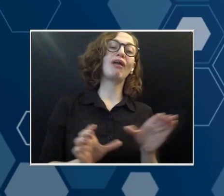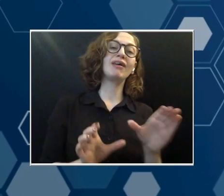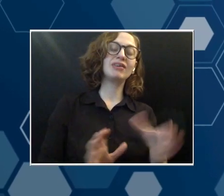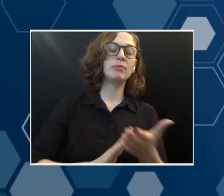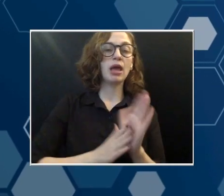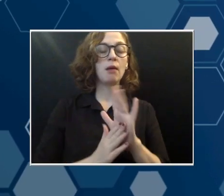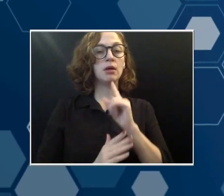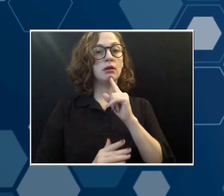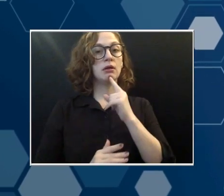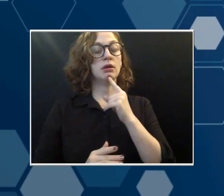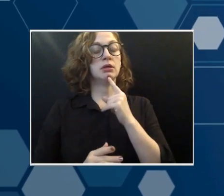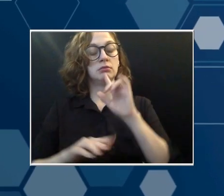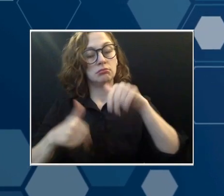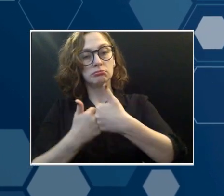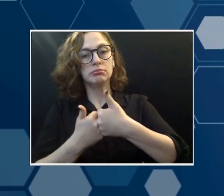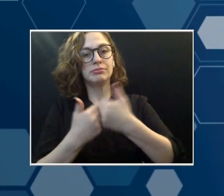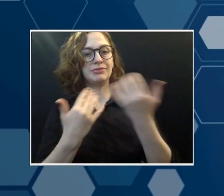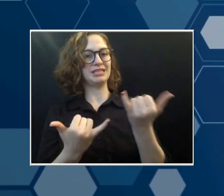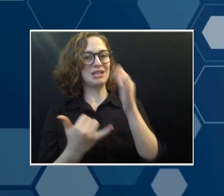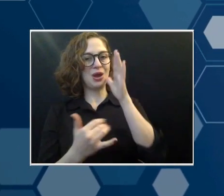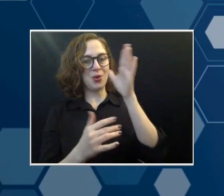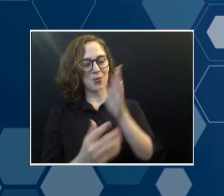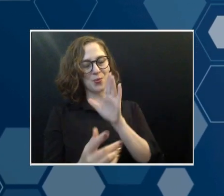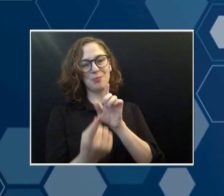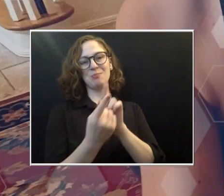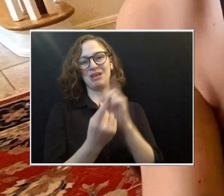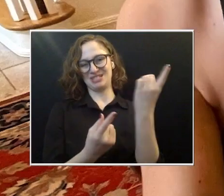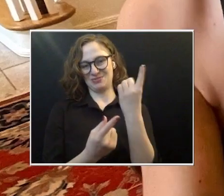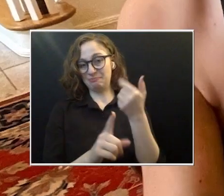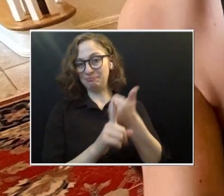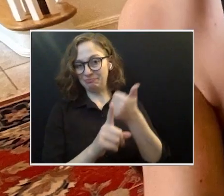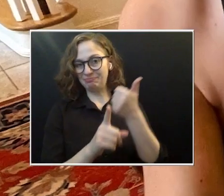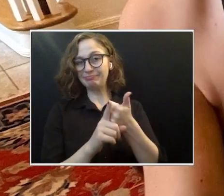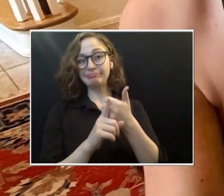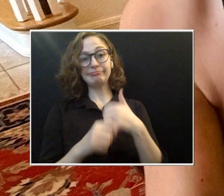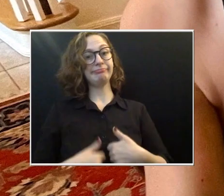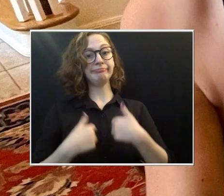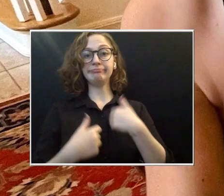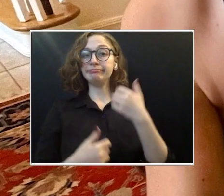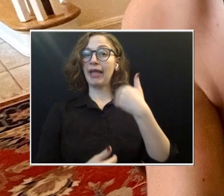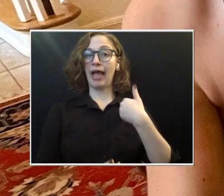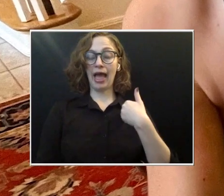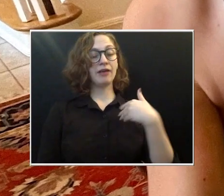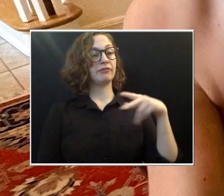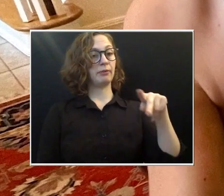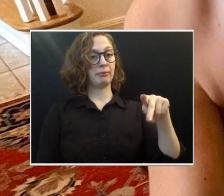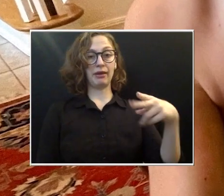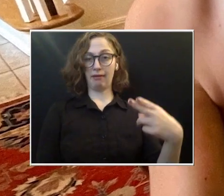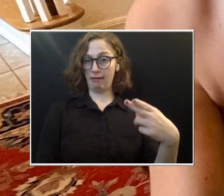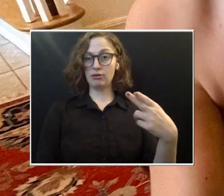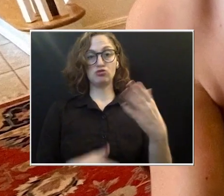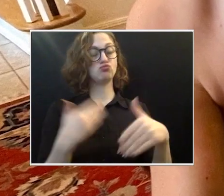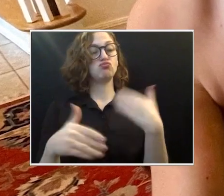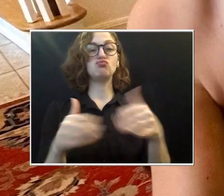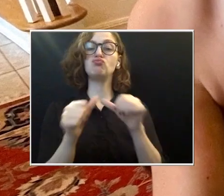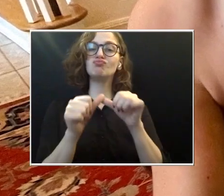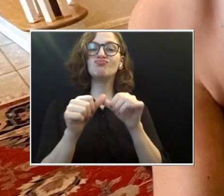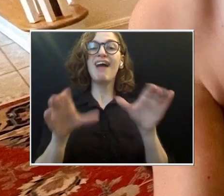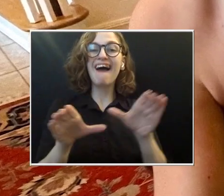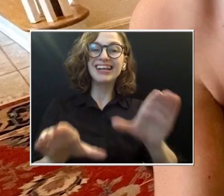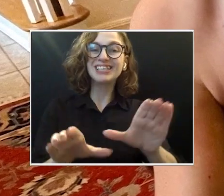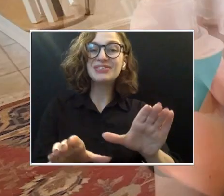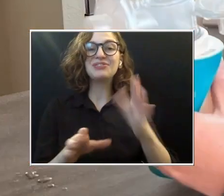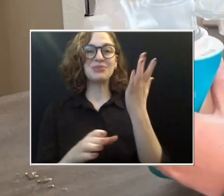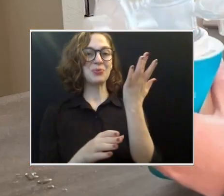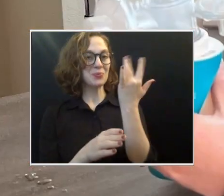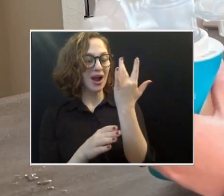meet someone who's living with PH who is able to stay active thanks to lots of medications and oxygen. She'll help